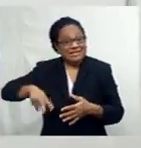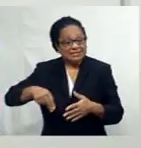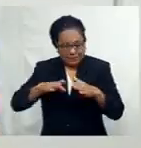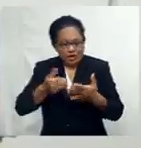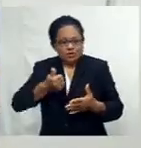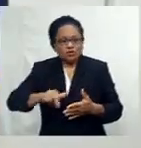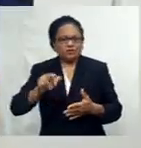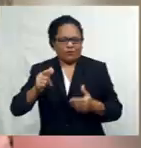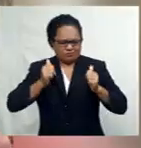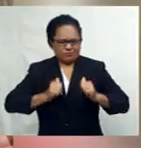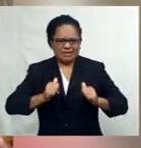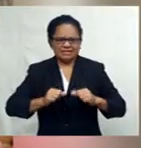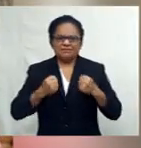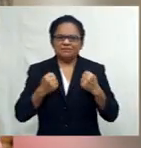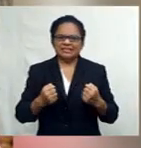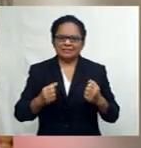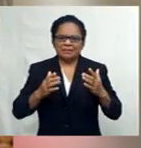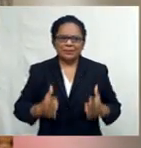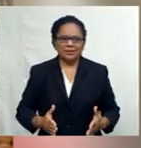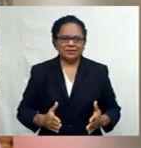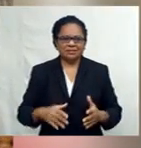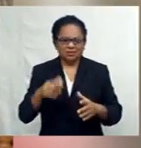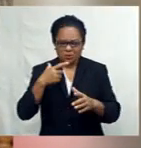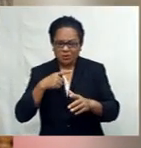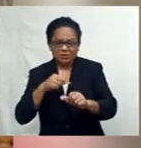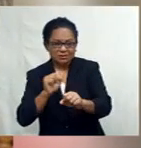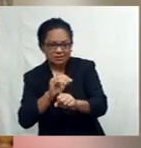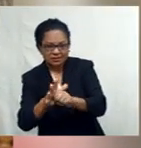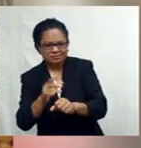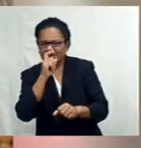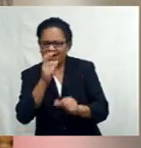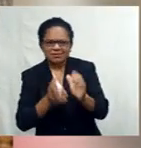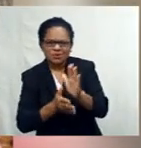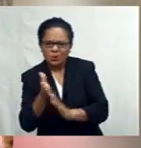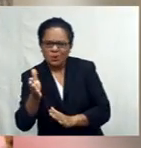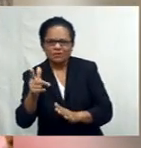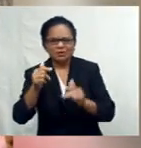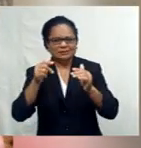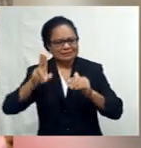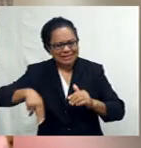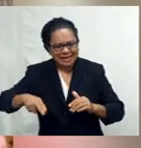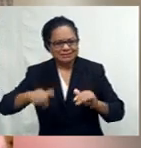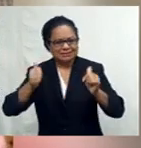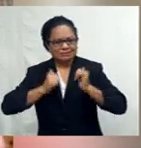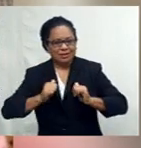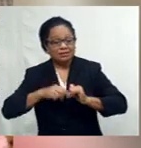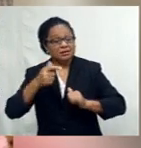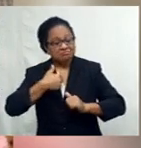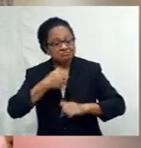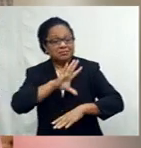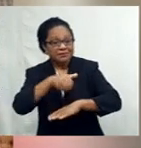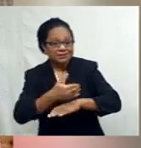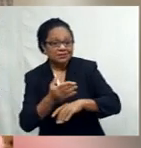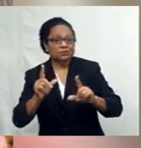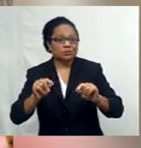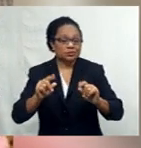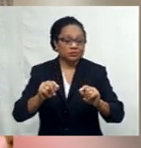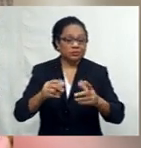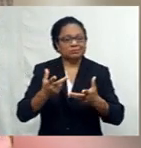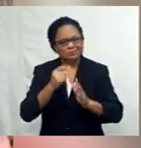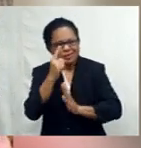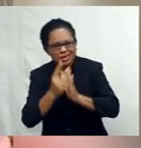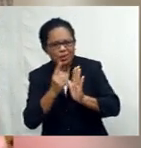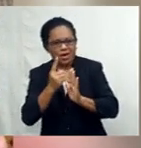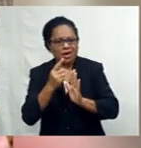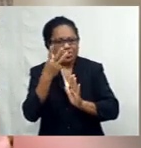practice fitness. Because of the pandemic, we are not able to go for dance rehearsals. So every day I take out time, whether it be 1 hour,